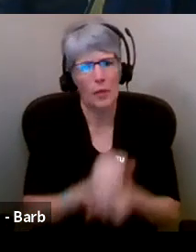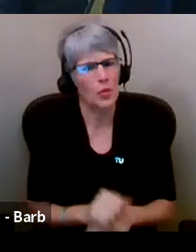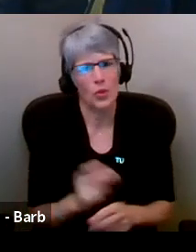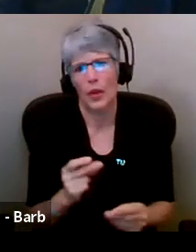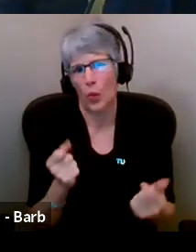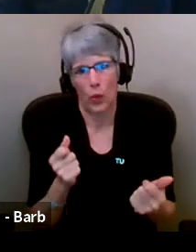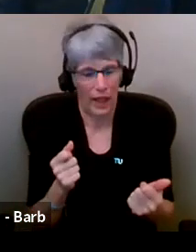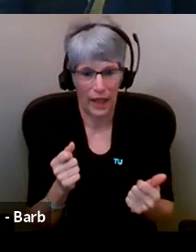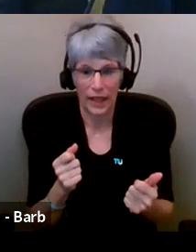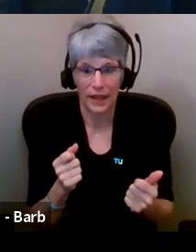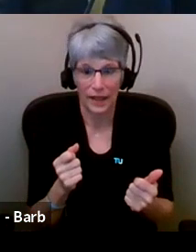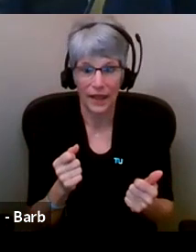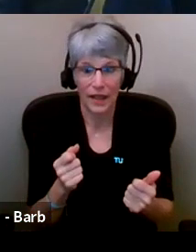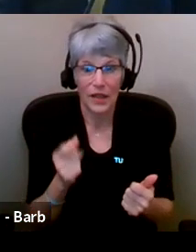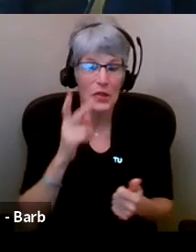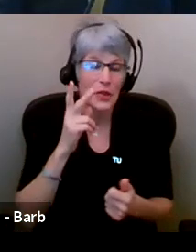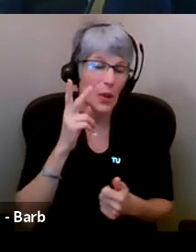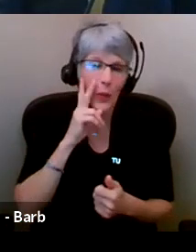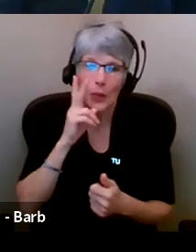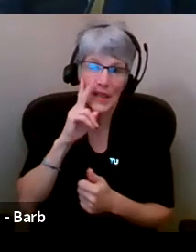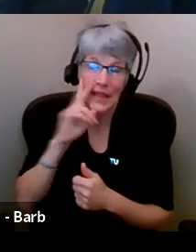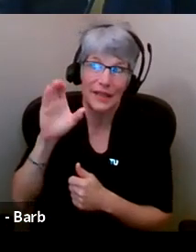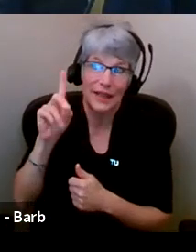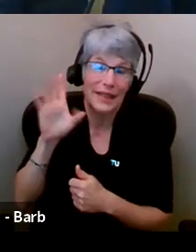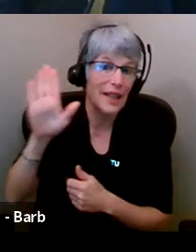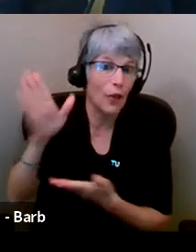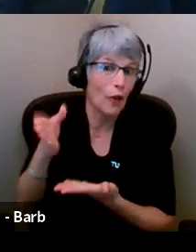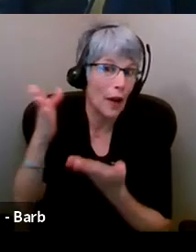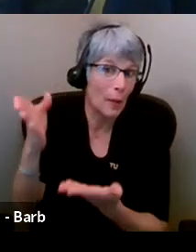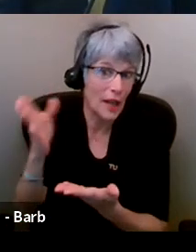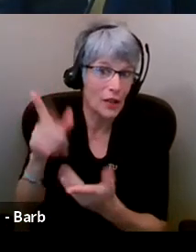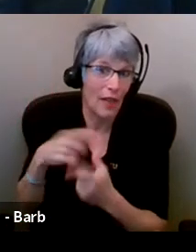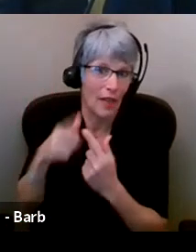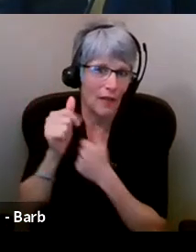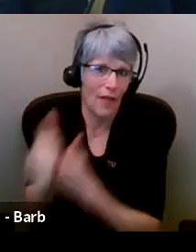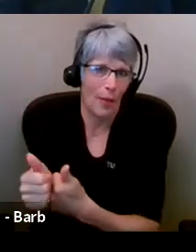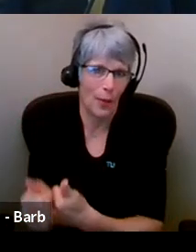so we'll see what the CDC recommends, and we'll follow that advice.